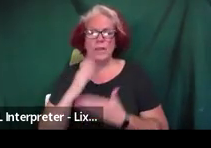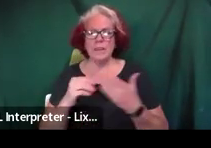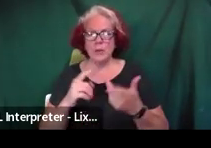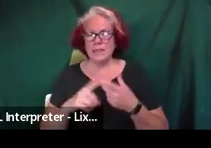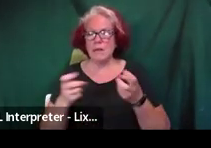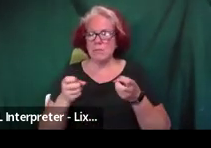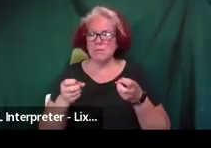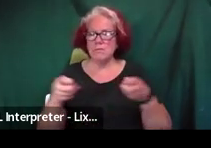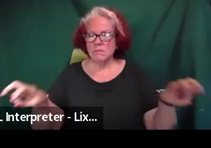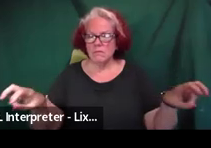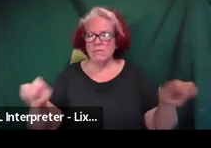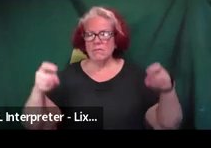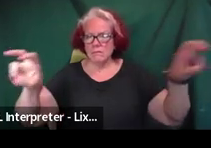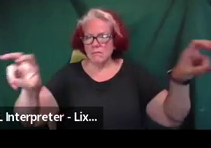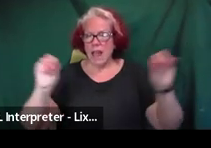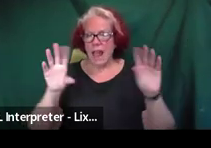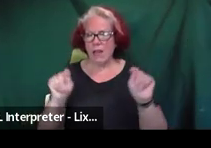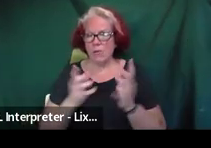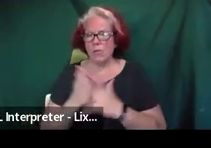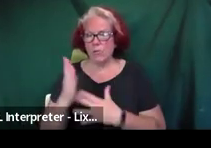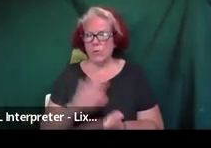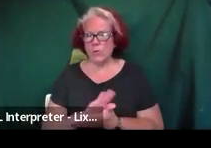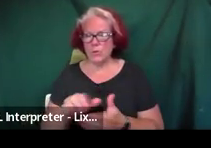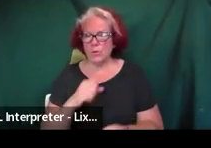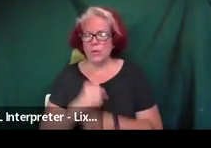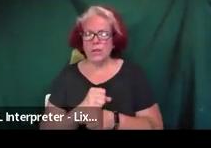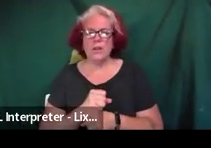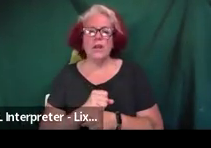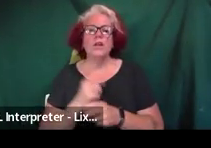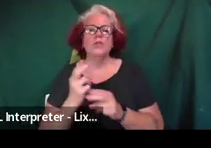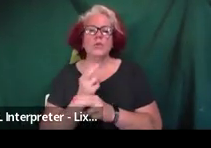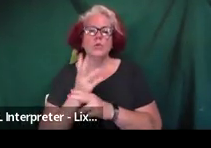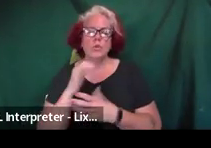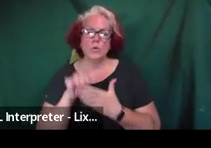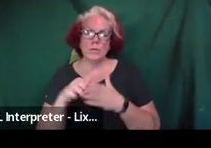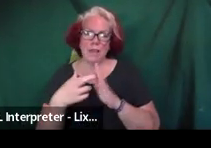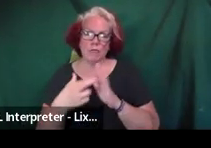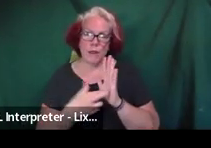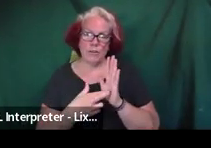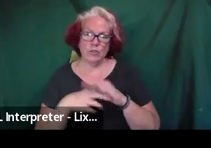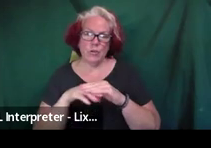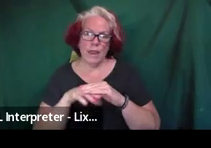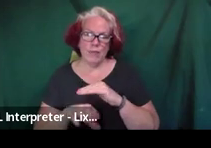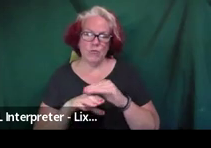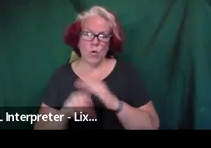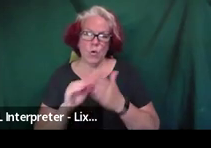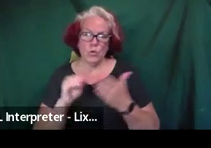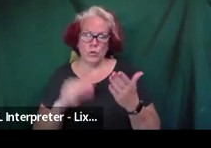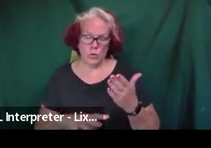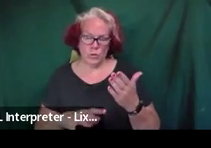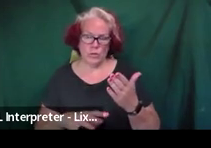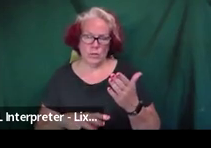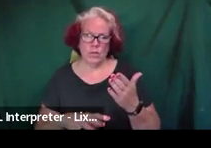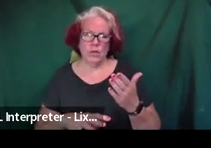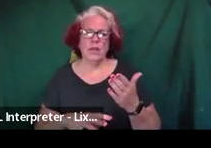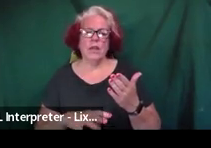out throughout the year, so that as you're utilizing that registered enrolled student at the end of the year, as you go into